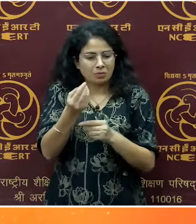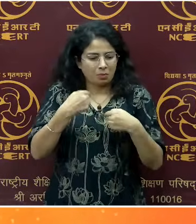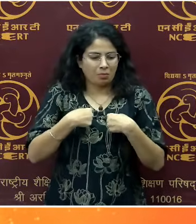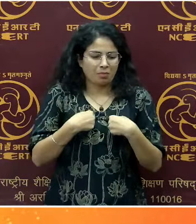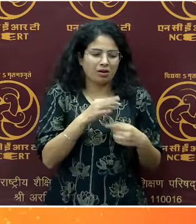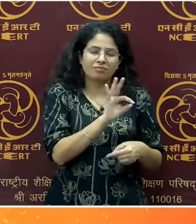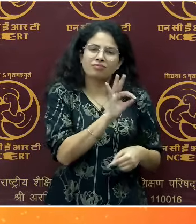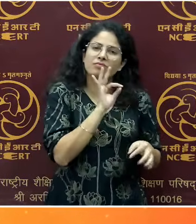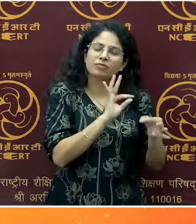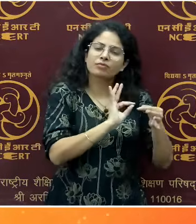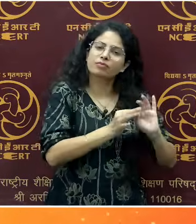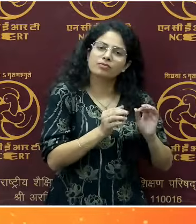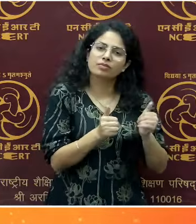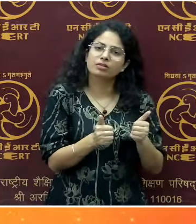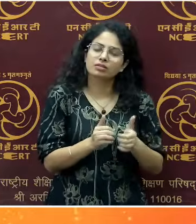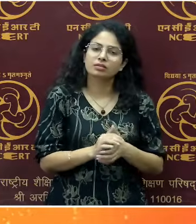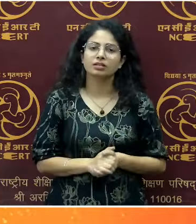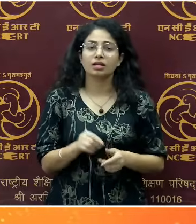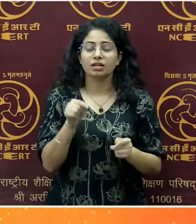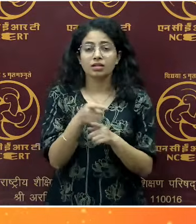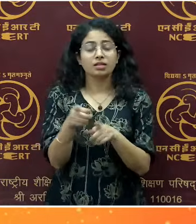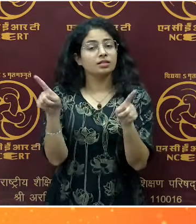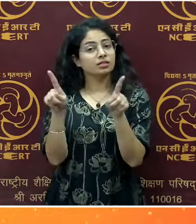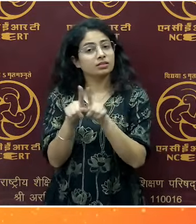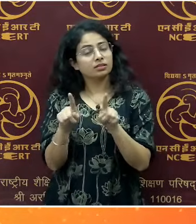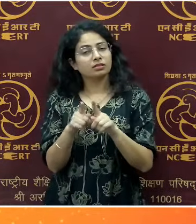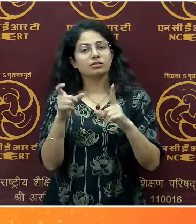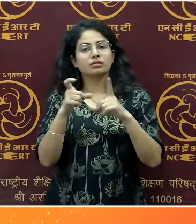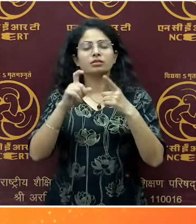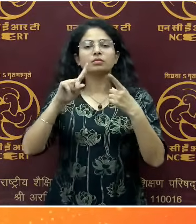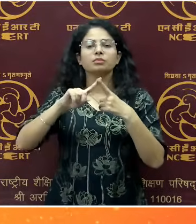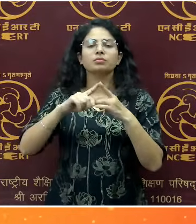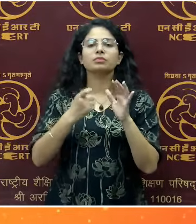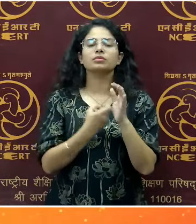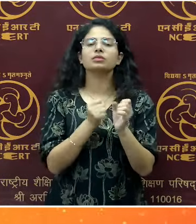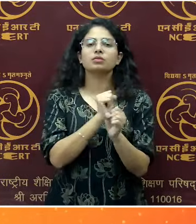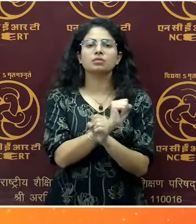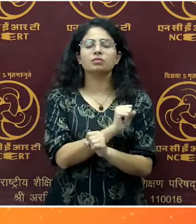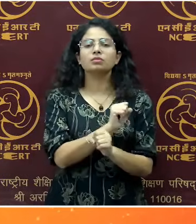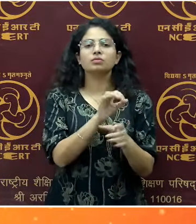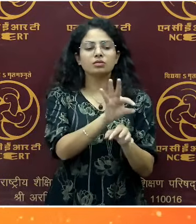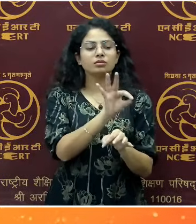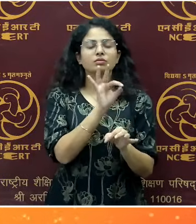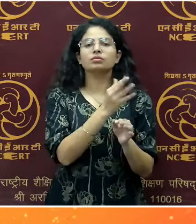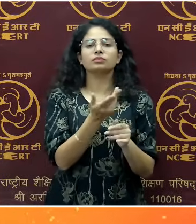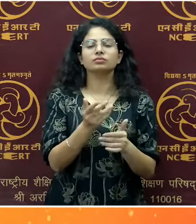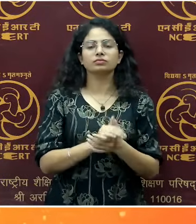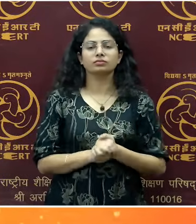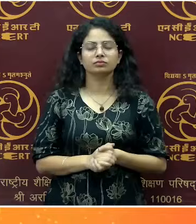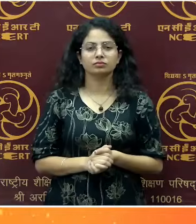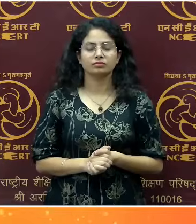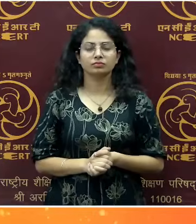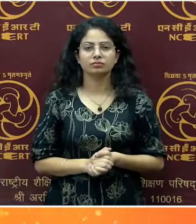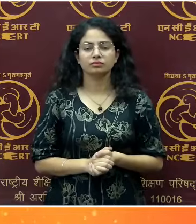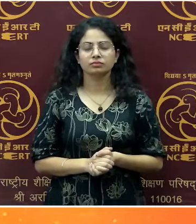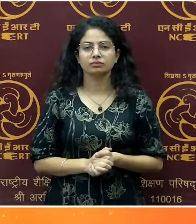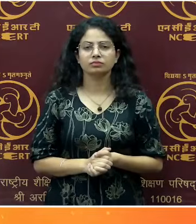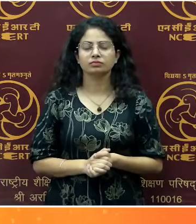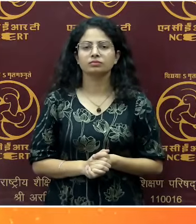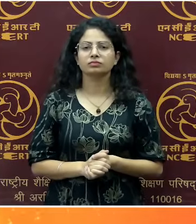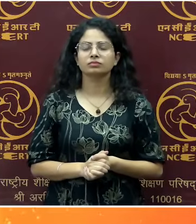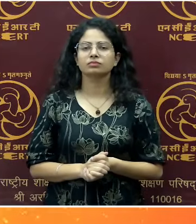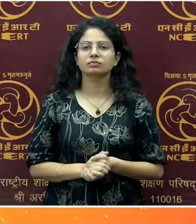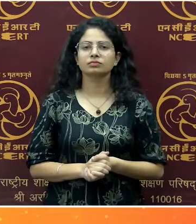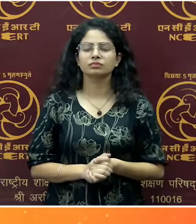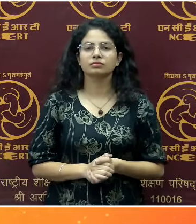some particular thing. Right. So, this deer was also very particular about the small hillock. But what